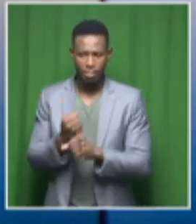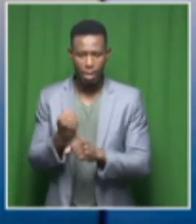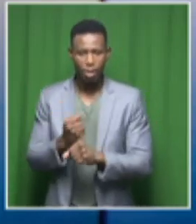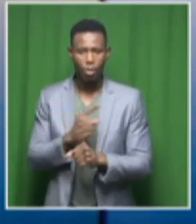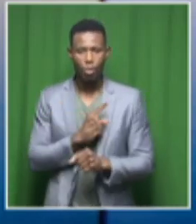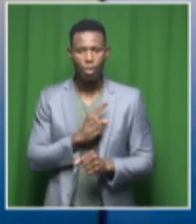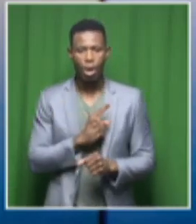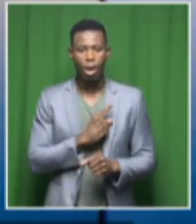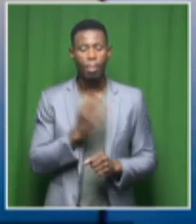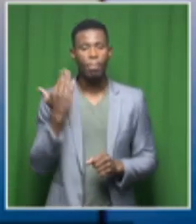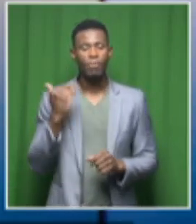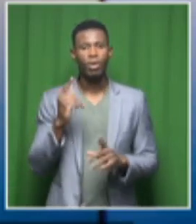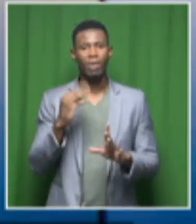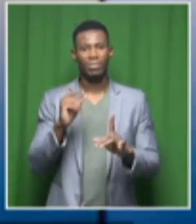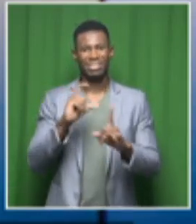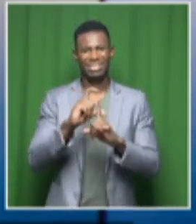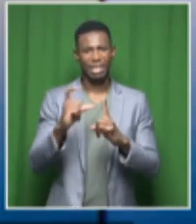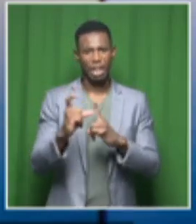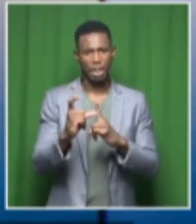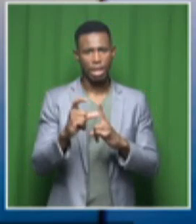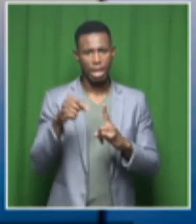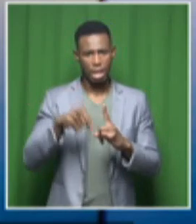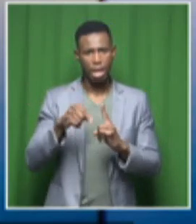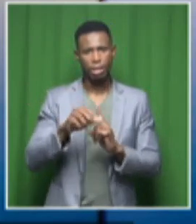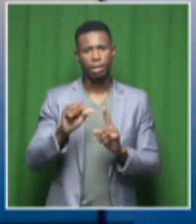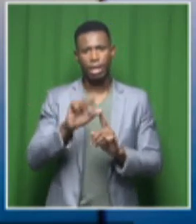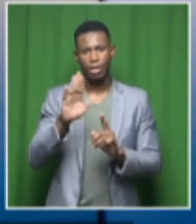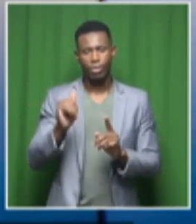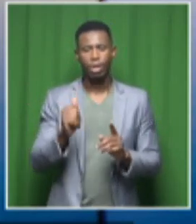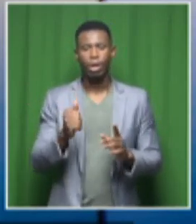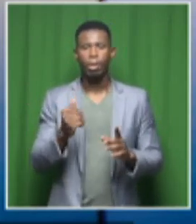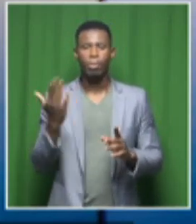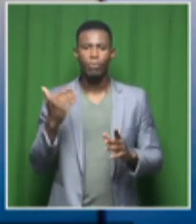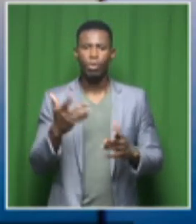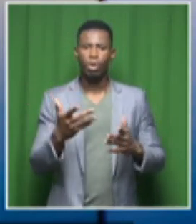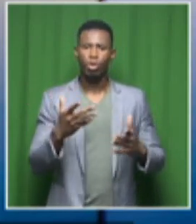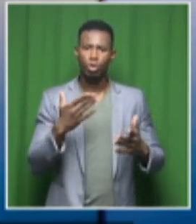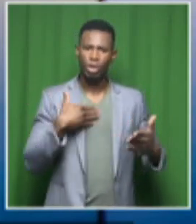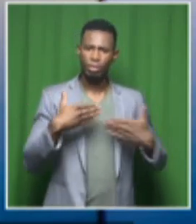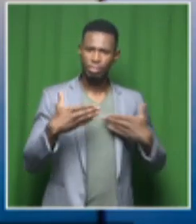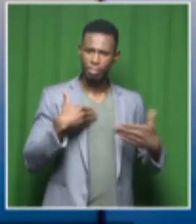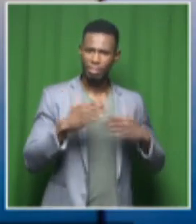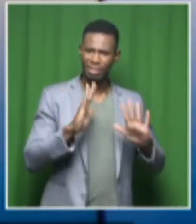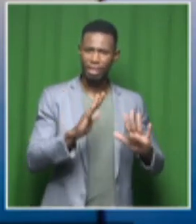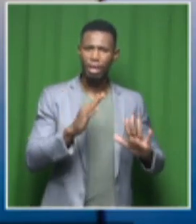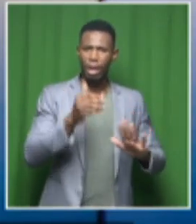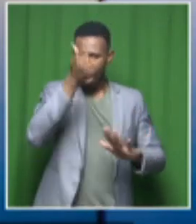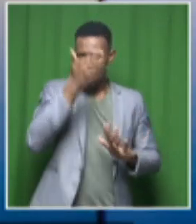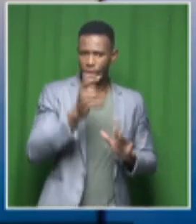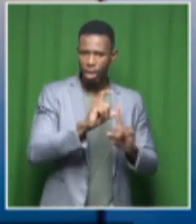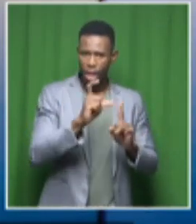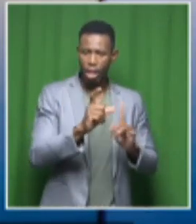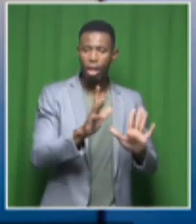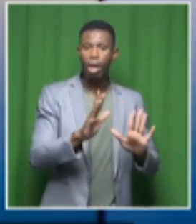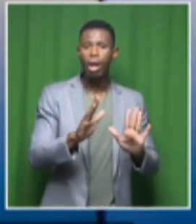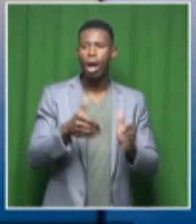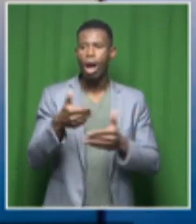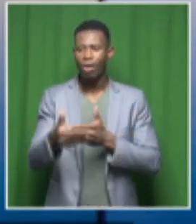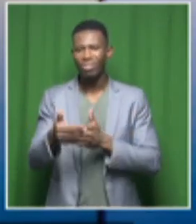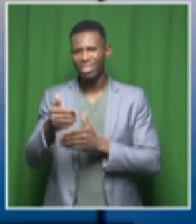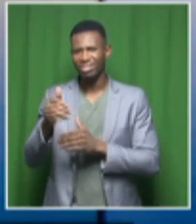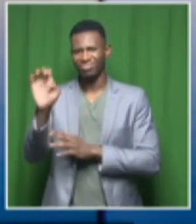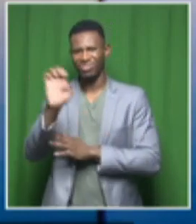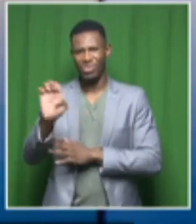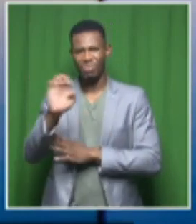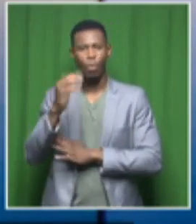Ibibio culture that was used to administer the community before the advent of European culture, and this